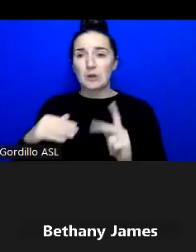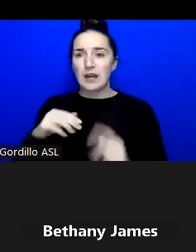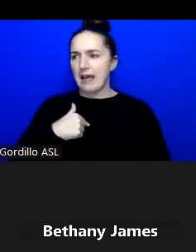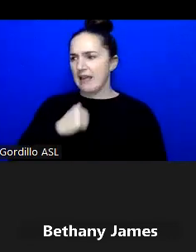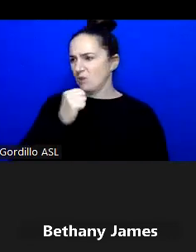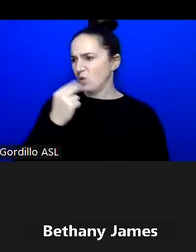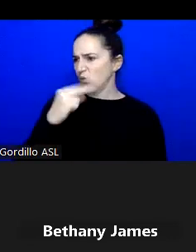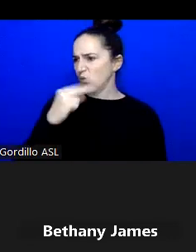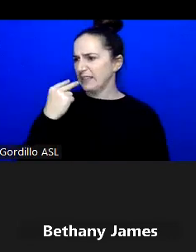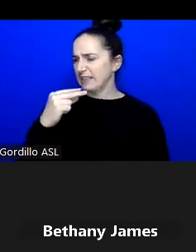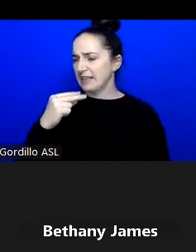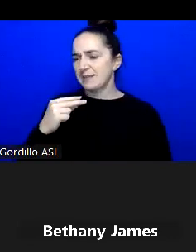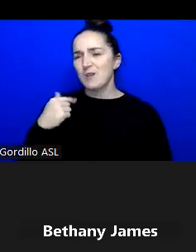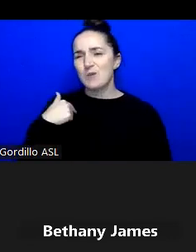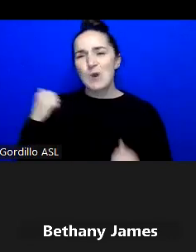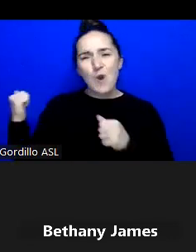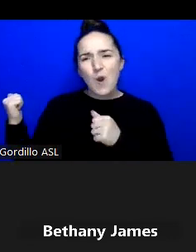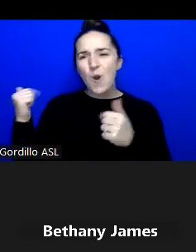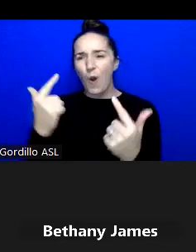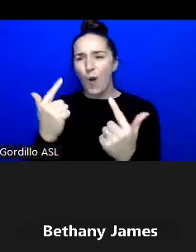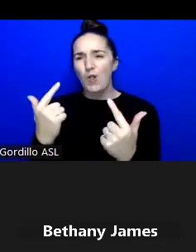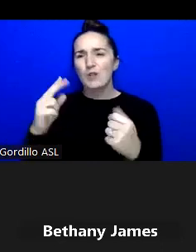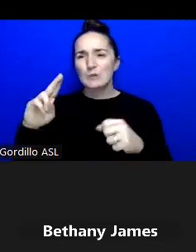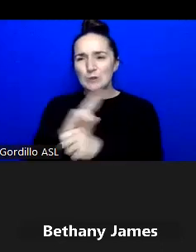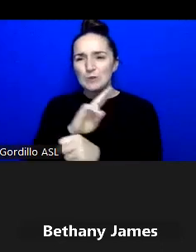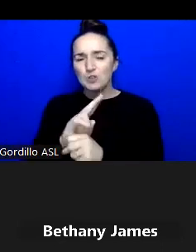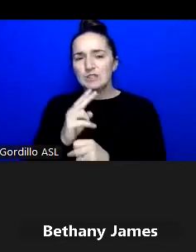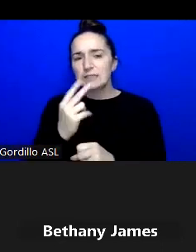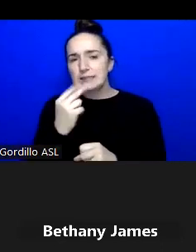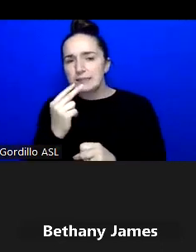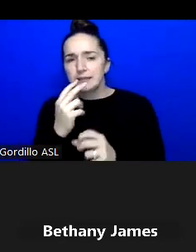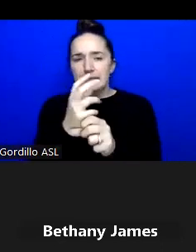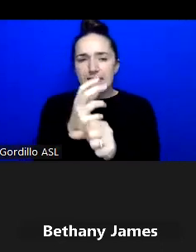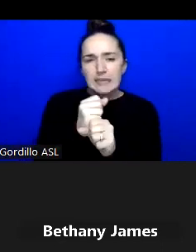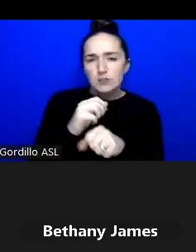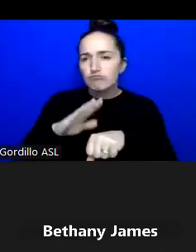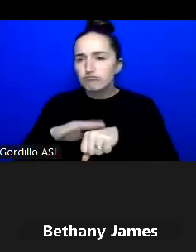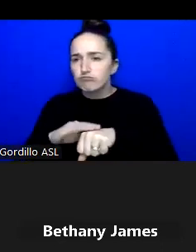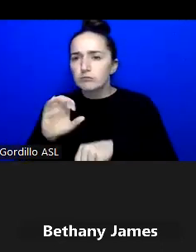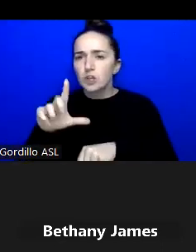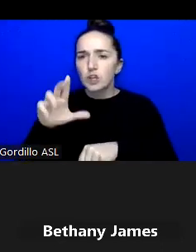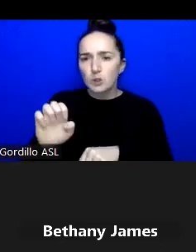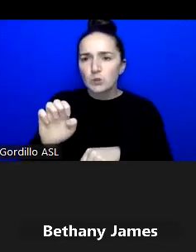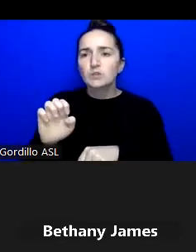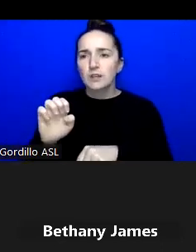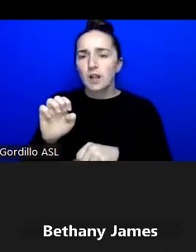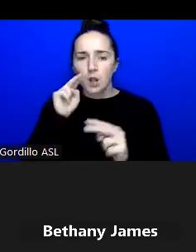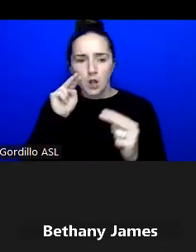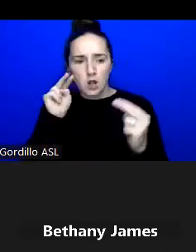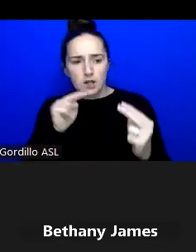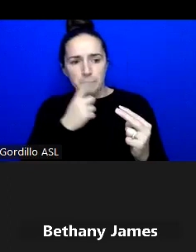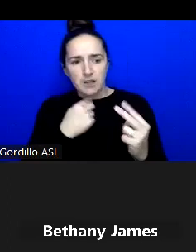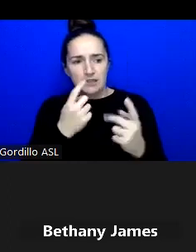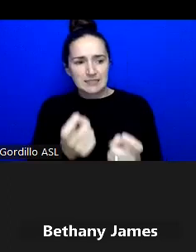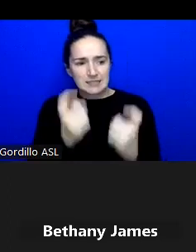of context clues, or we just may not be aware of the fact that looking at somebody's mouth gives us a little bit of information about what's being said.